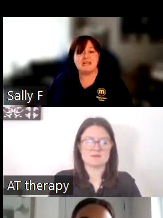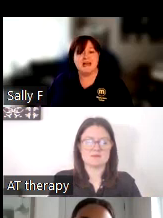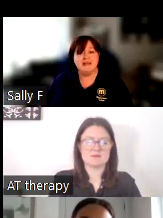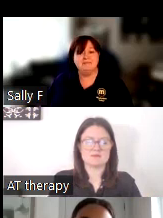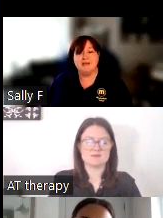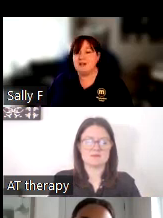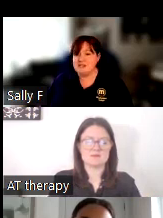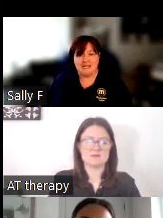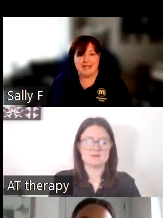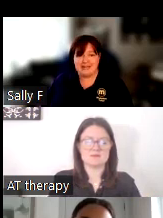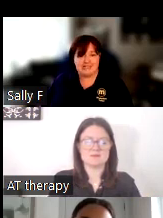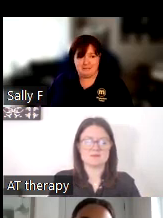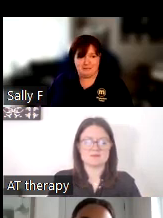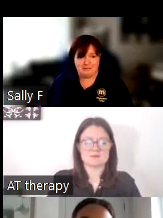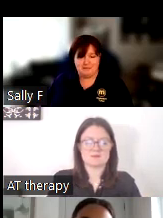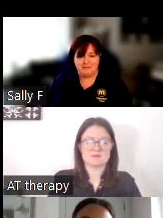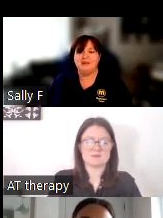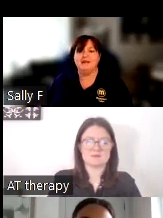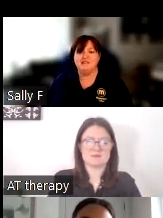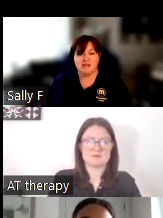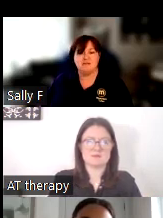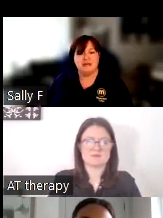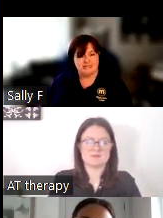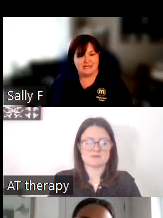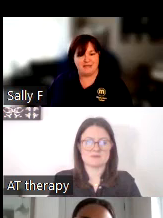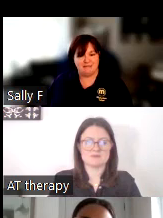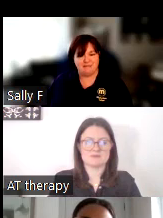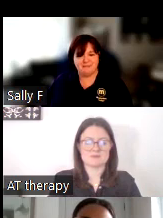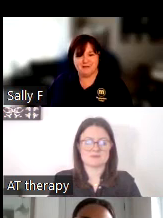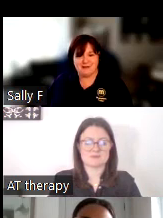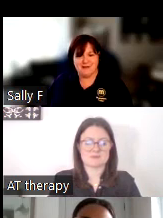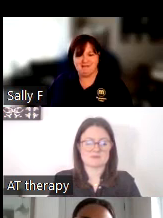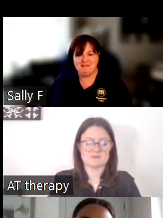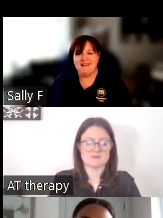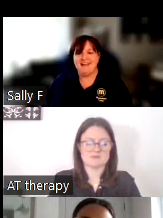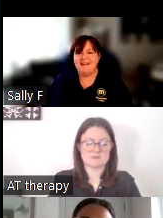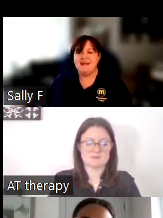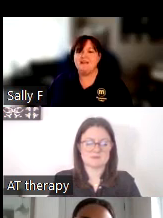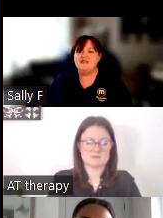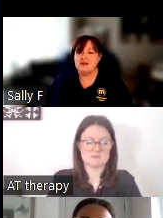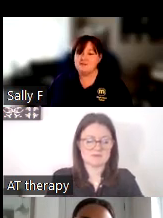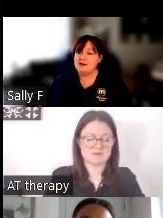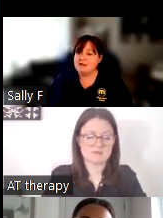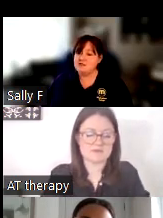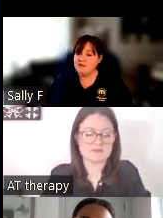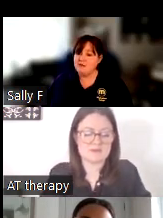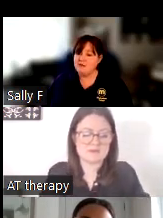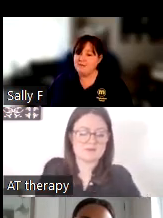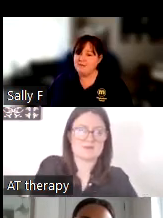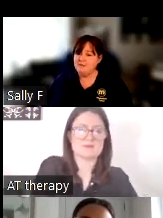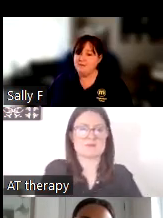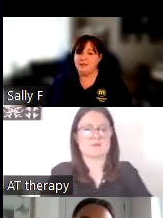Stick together. You're not sticking like a stamp. Just be together. Okay. Your dreams coming